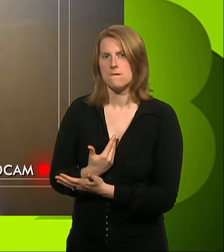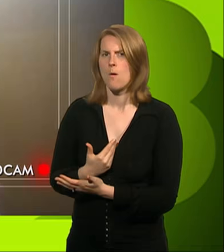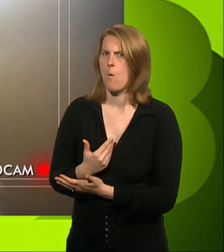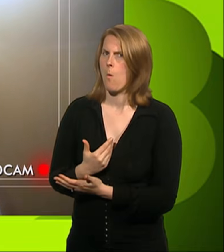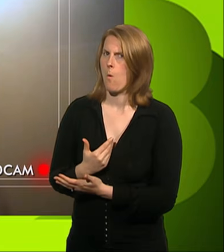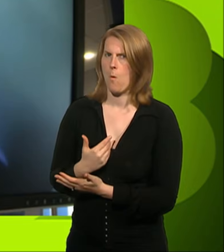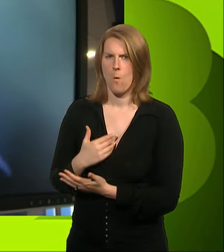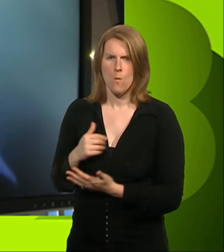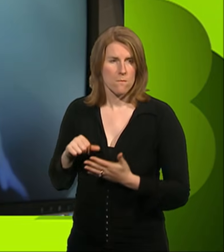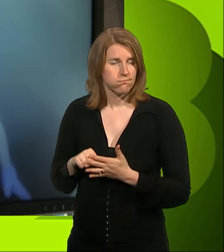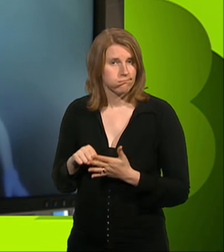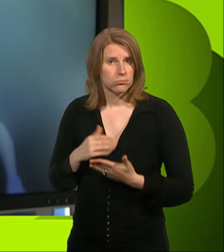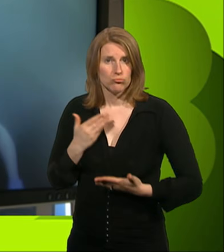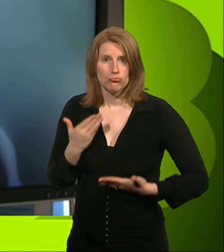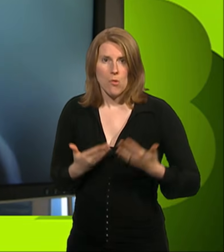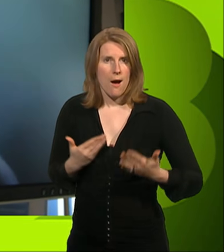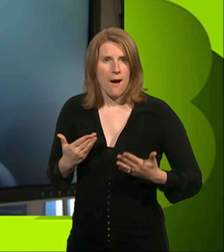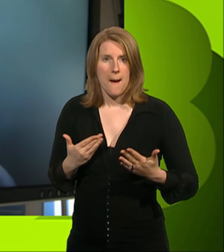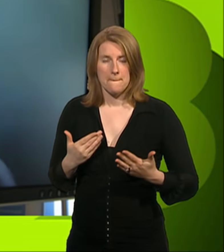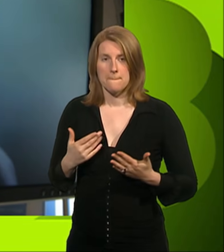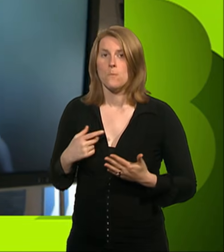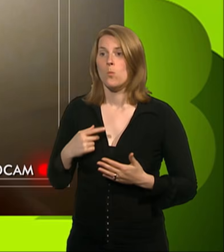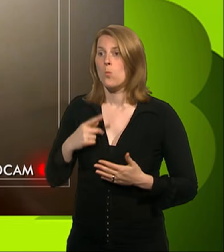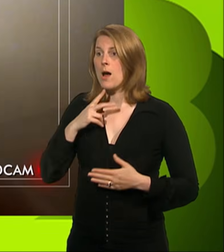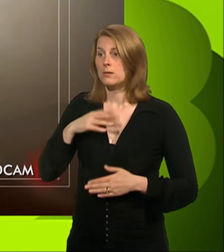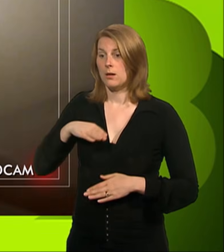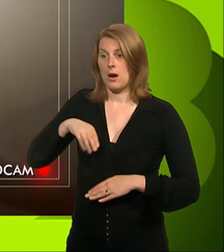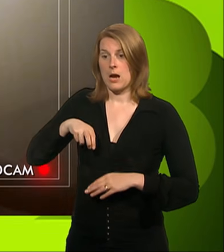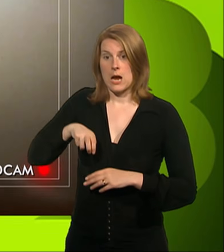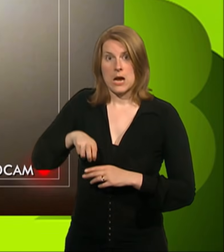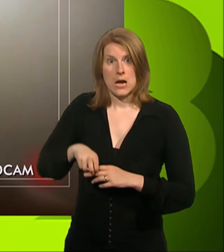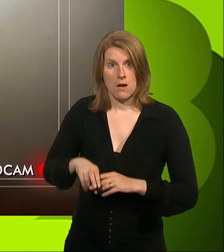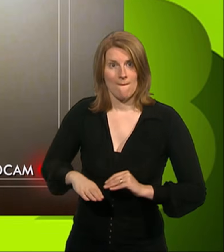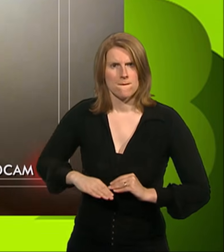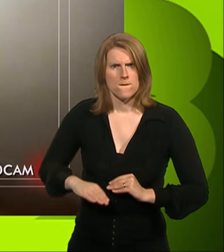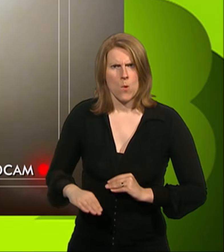how cold this is. The closer I get to the floor,